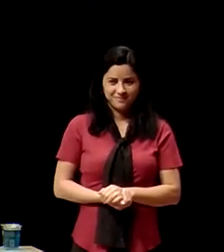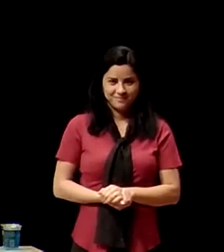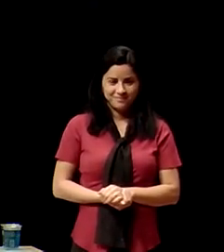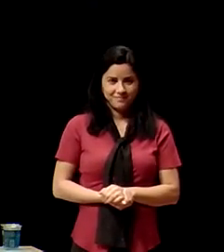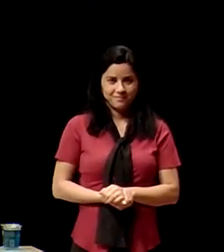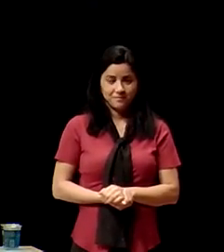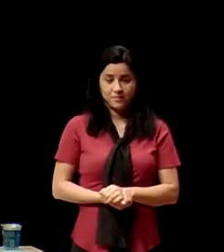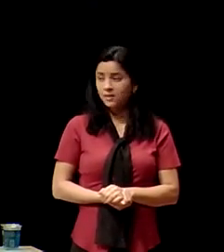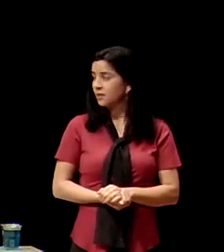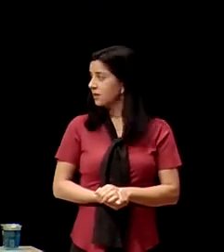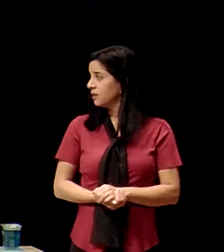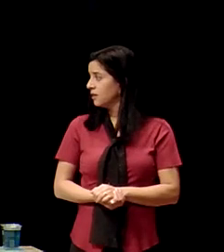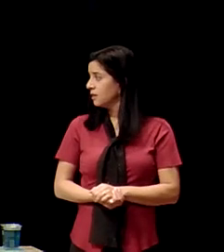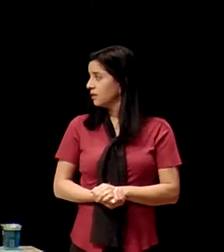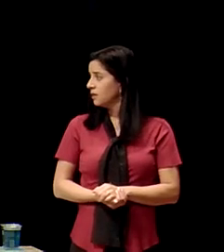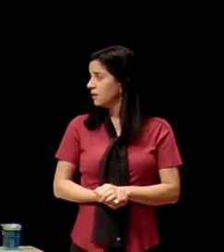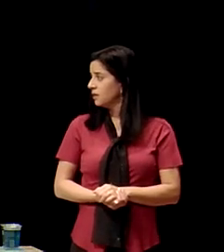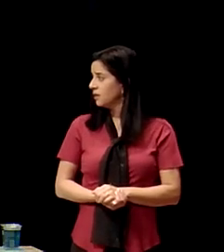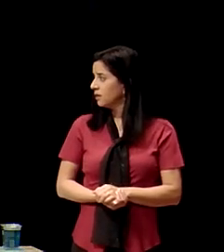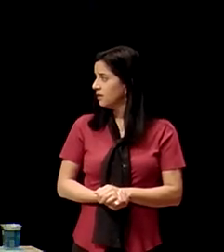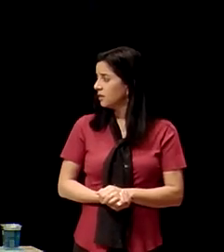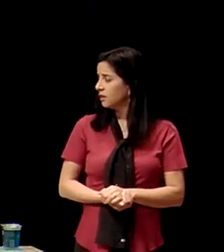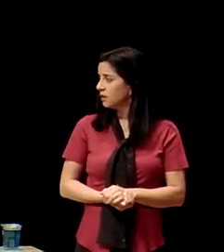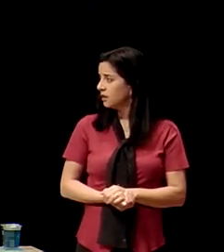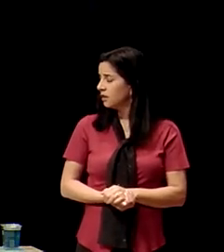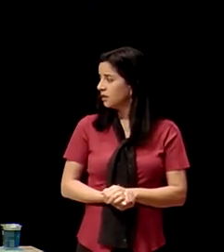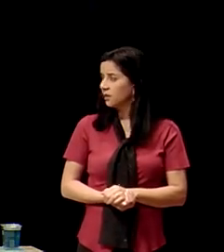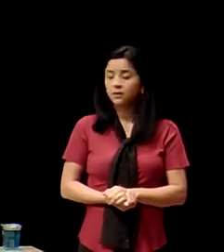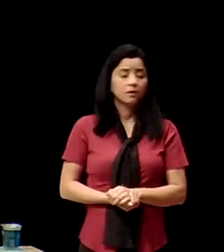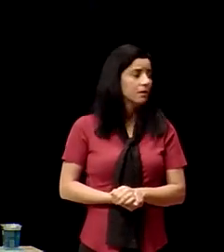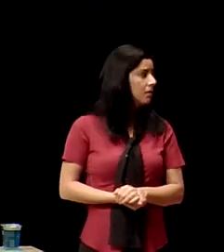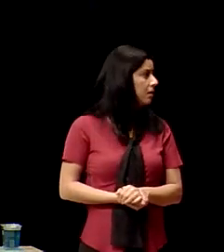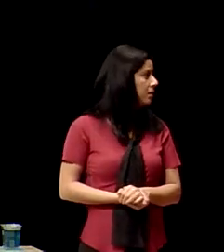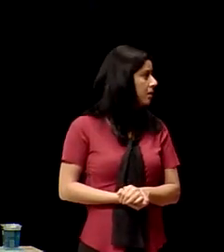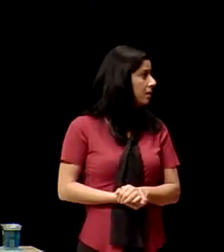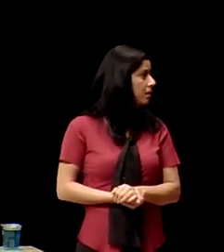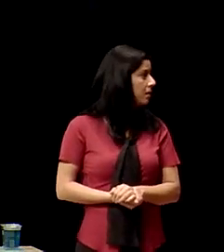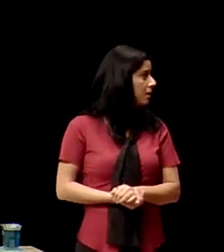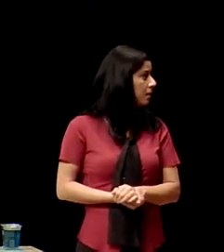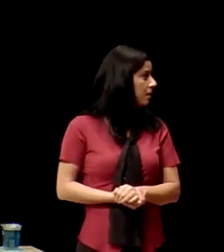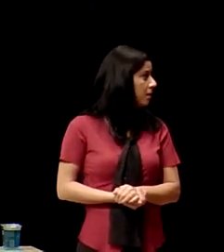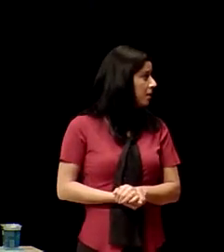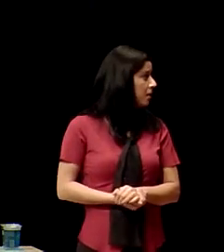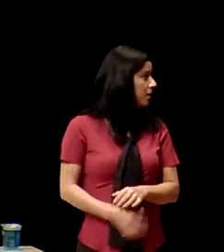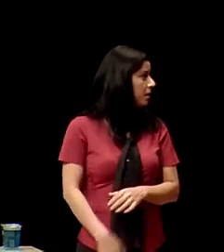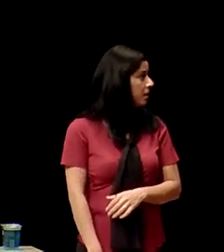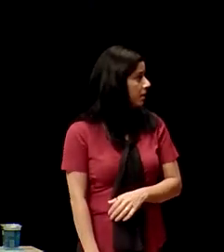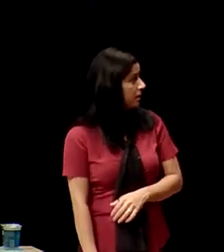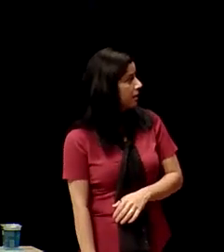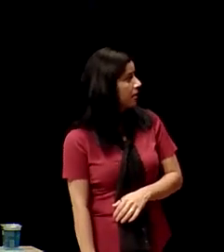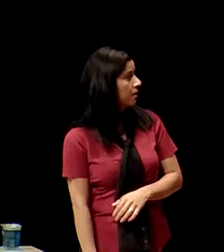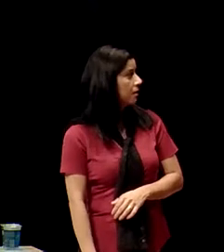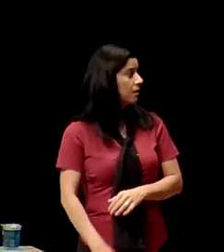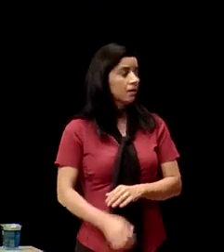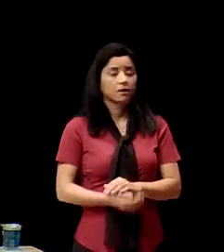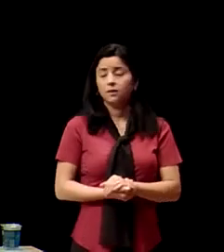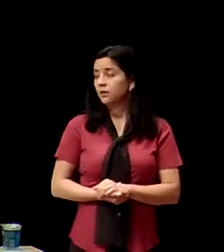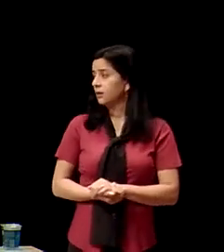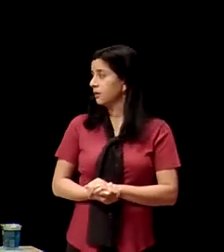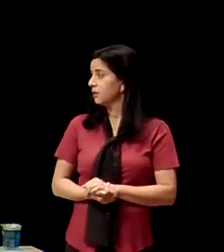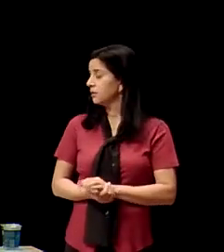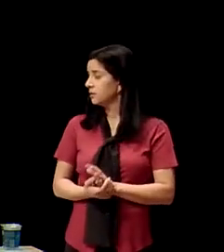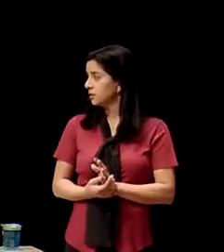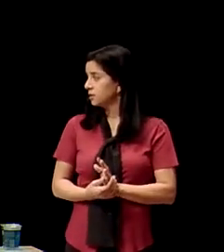vou. Can I read for them the conclusions? It's okay. You can. I think